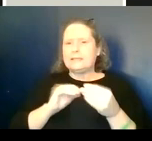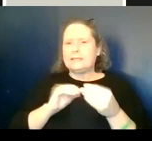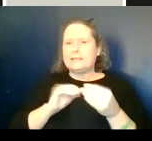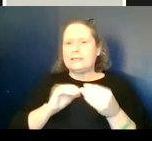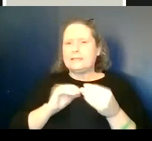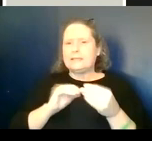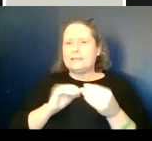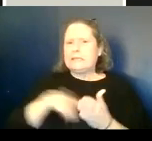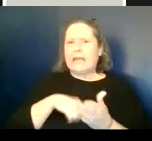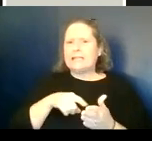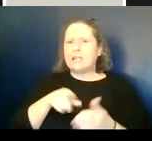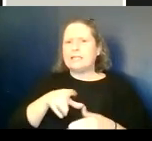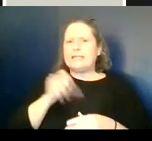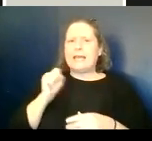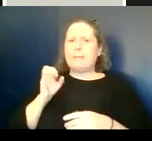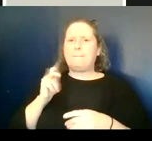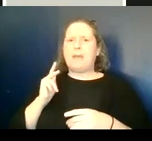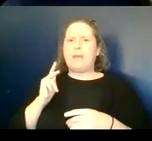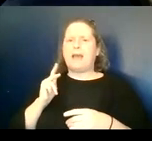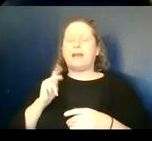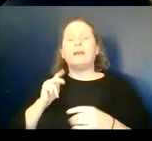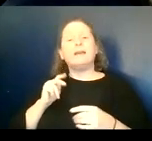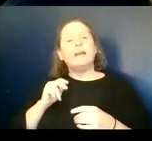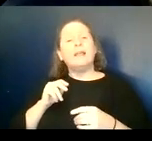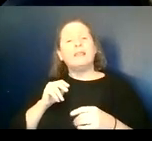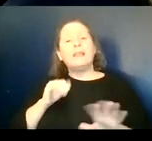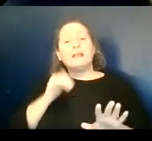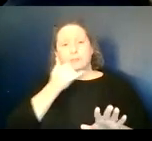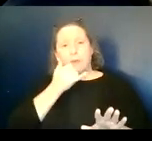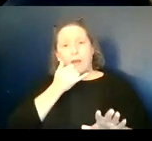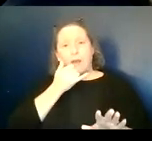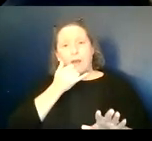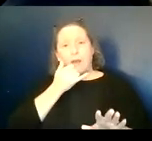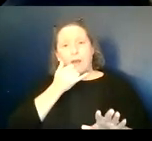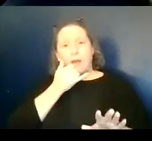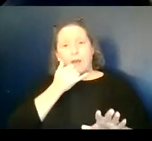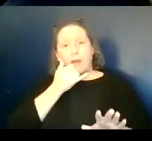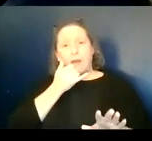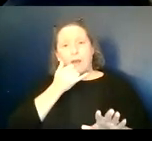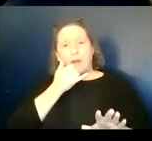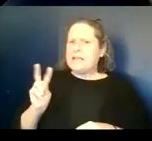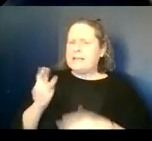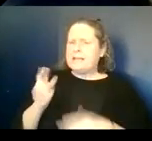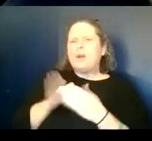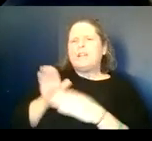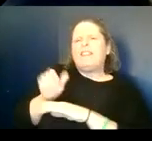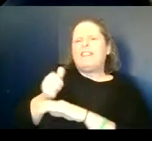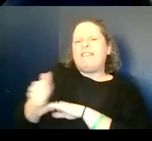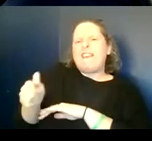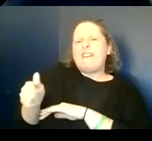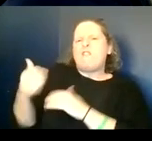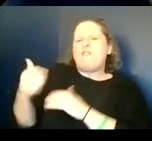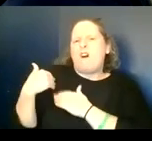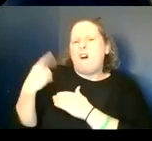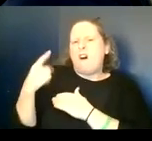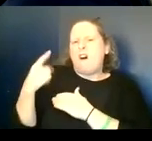And victims are partly to blame for their assaults. We know that this is a huge myth that we encounter. This is